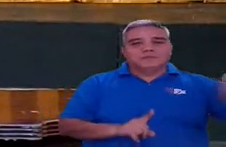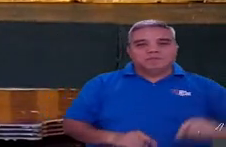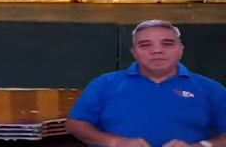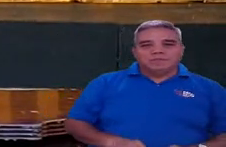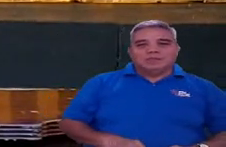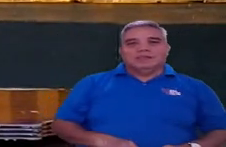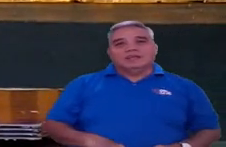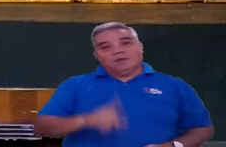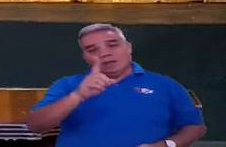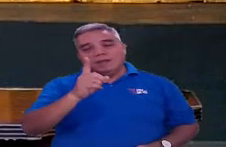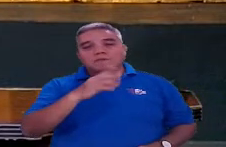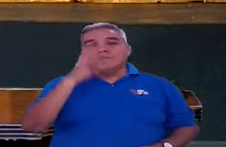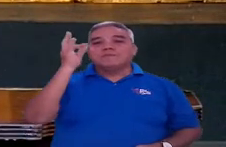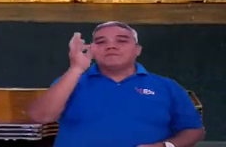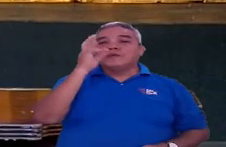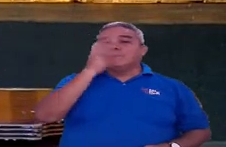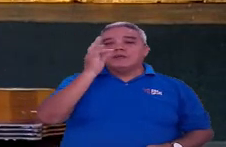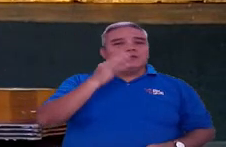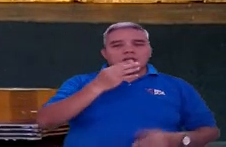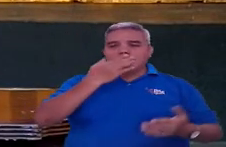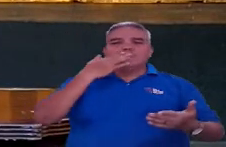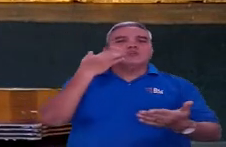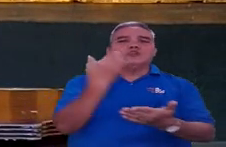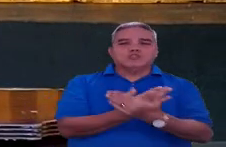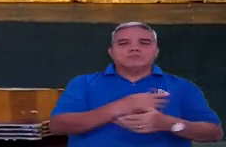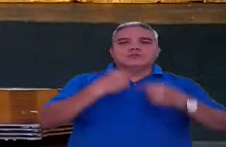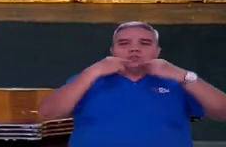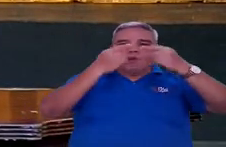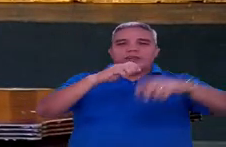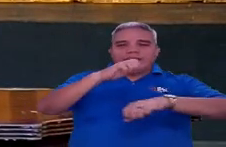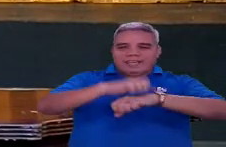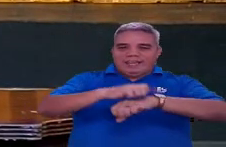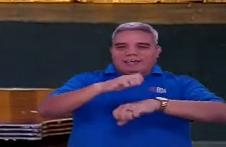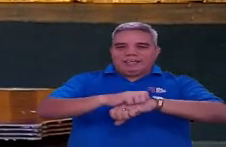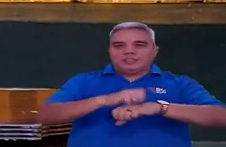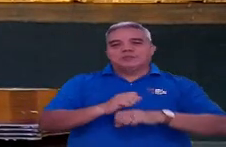Surrender siya Pinoy, tanawa na ha. Mayugid yan ang Pinoy.